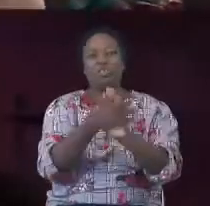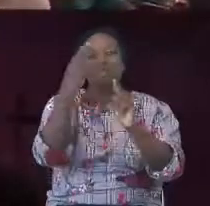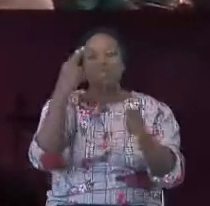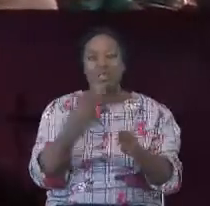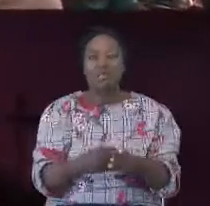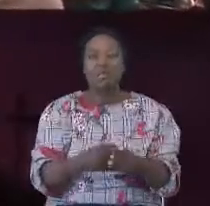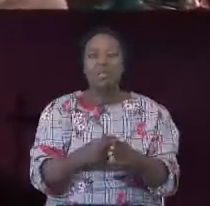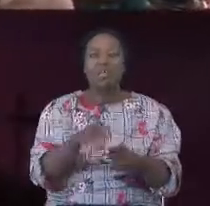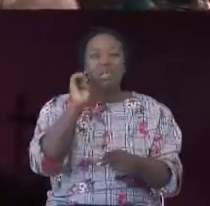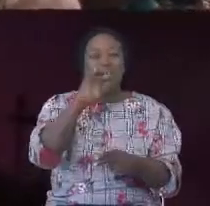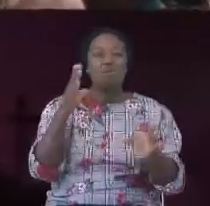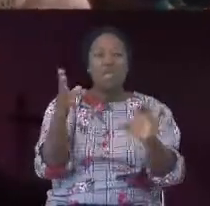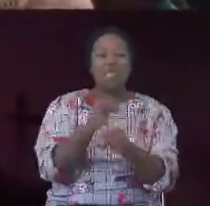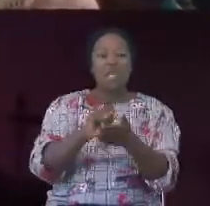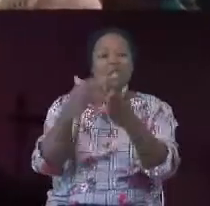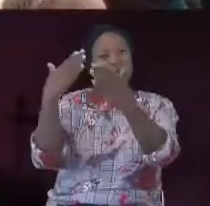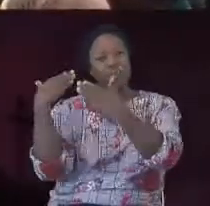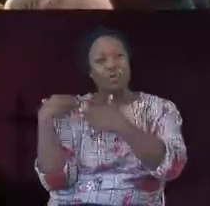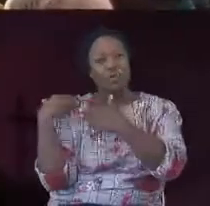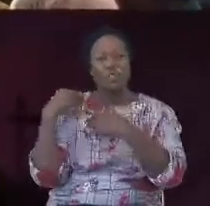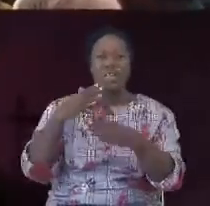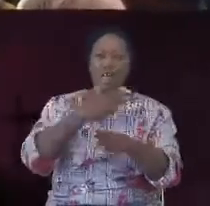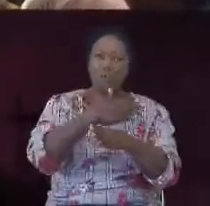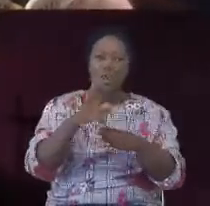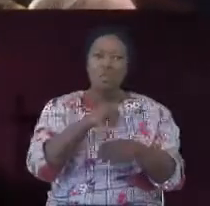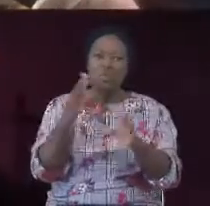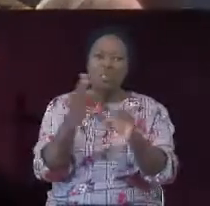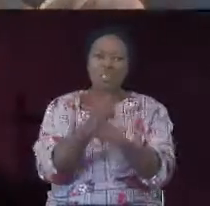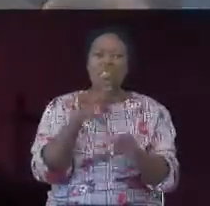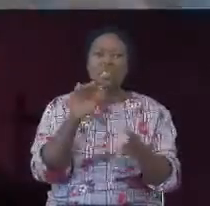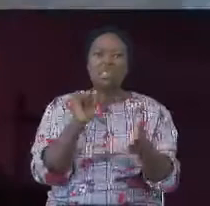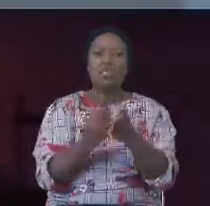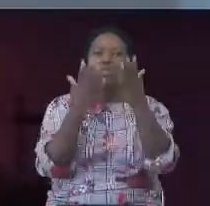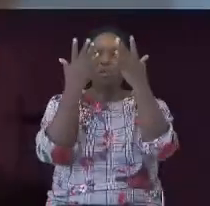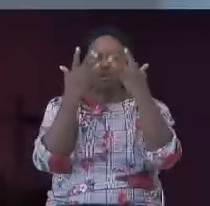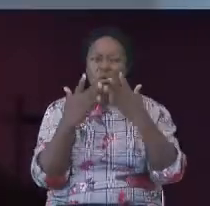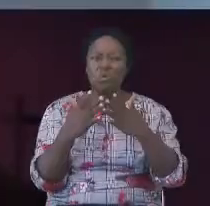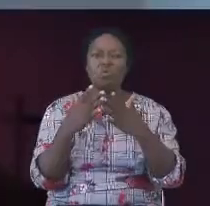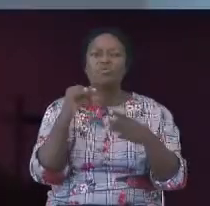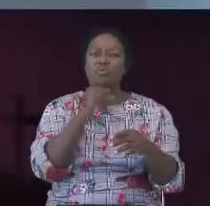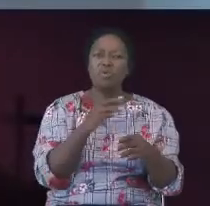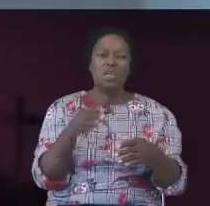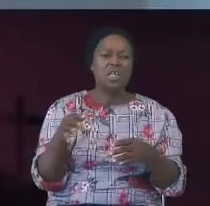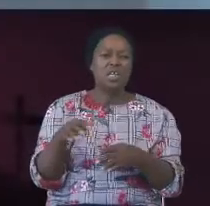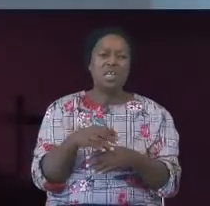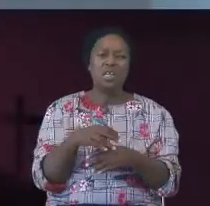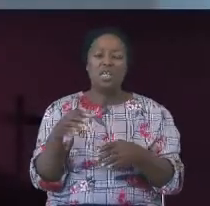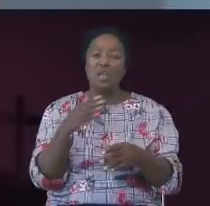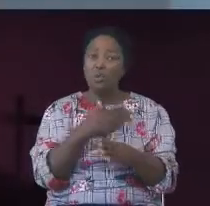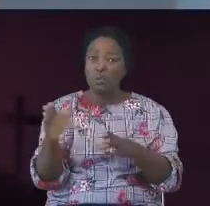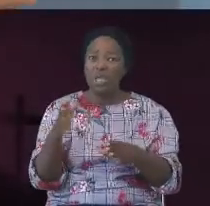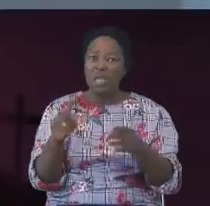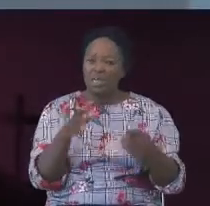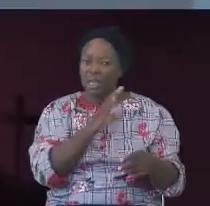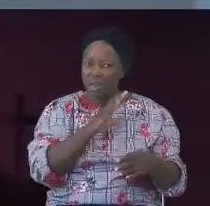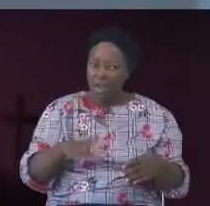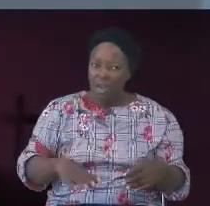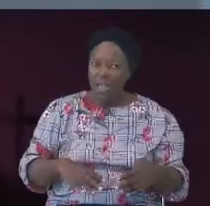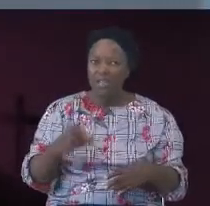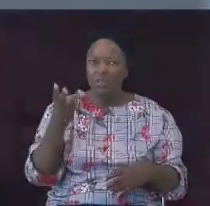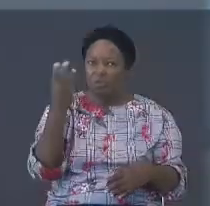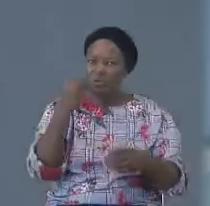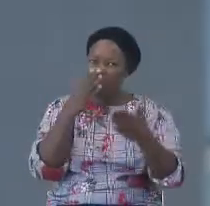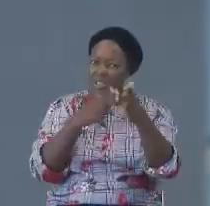going to grant you comfort today in Jesus' name. He will take the burden away. He will take the sorrow